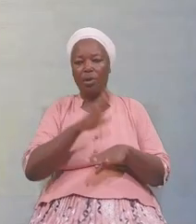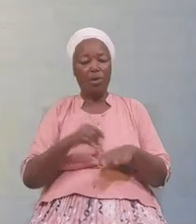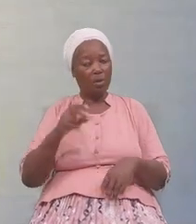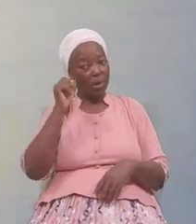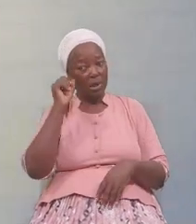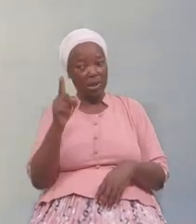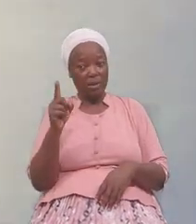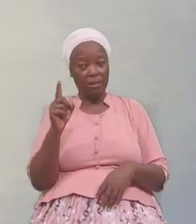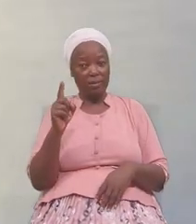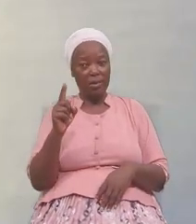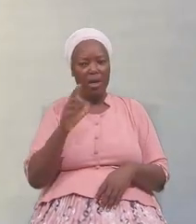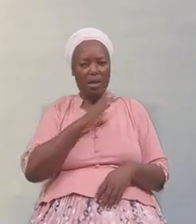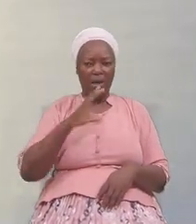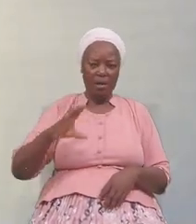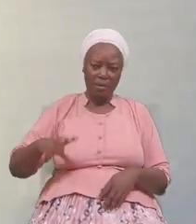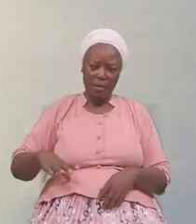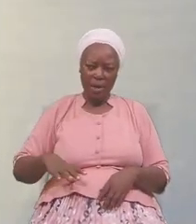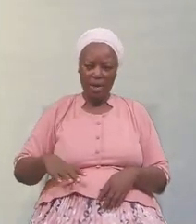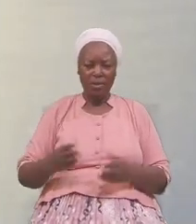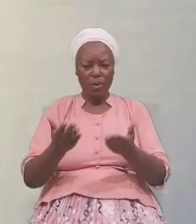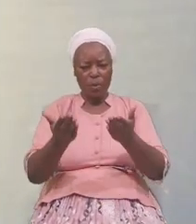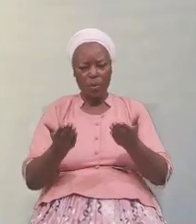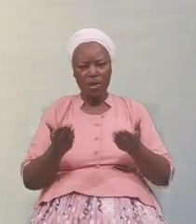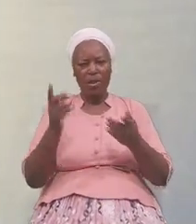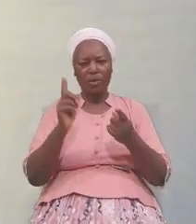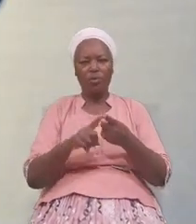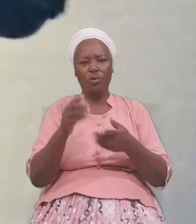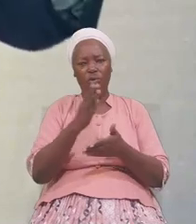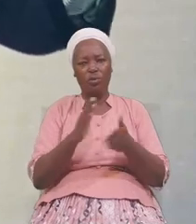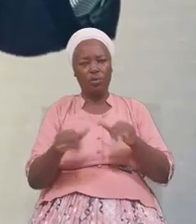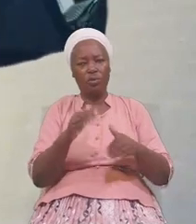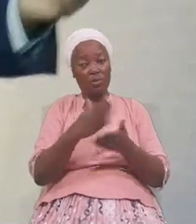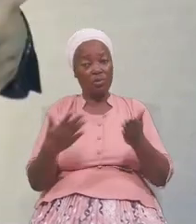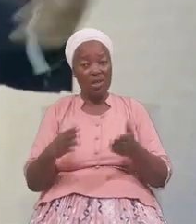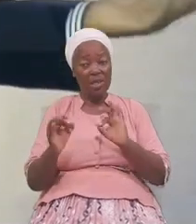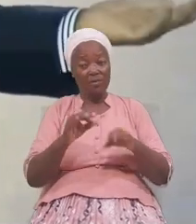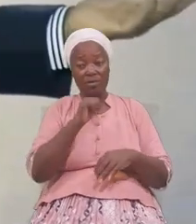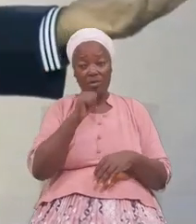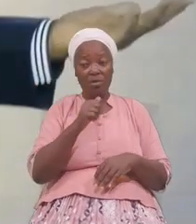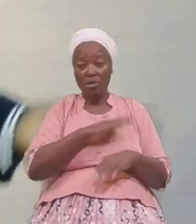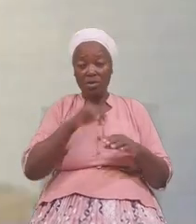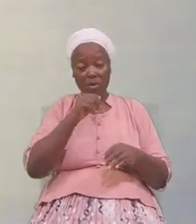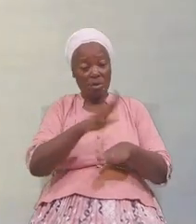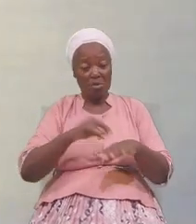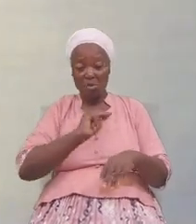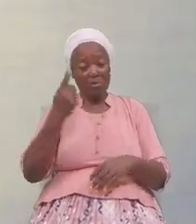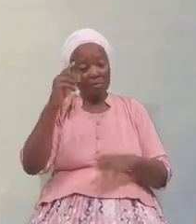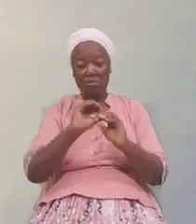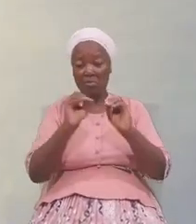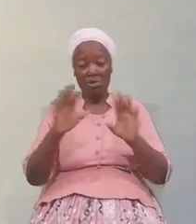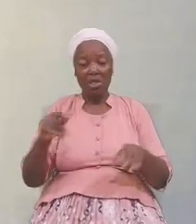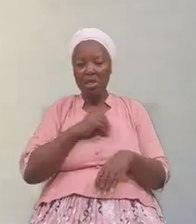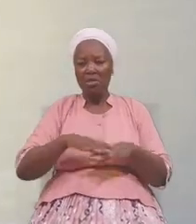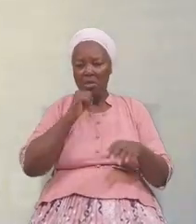Understand? Christ wanted to do something. Otherwise, he doesn't call us for nothing. He doesn't